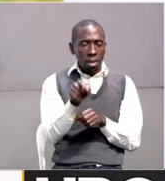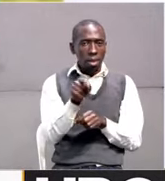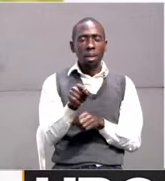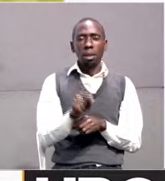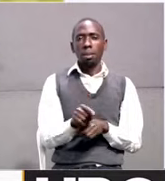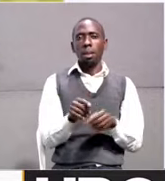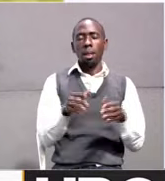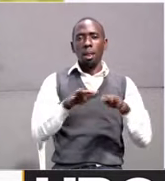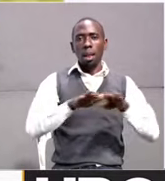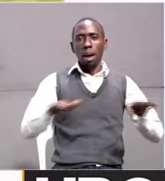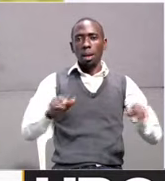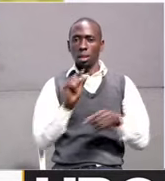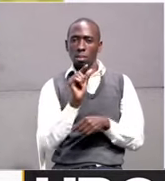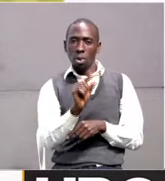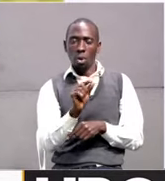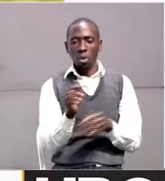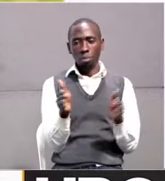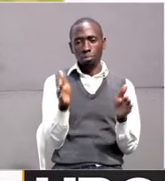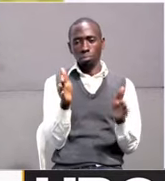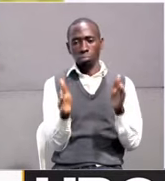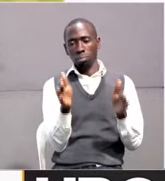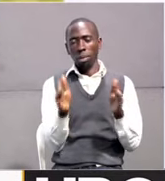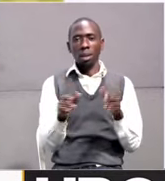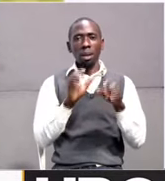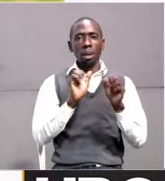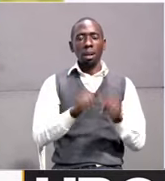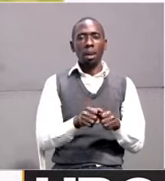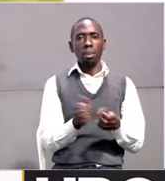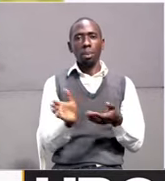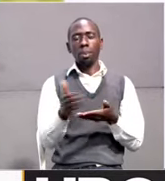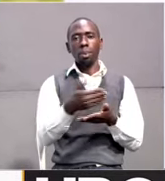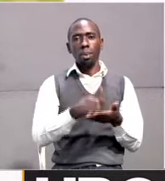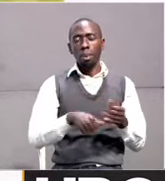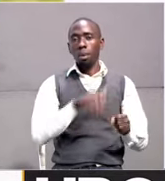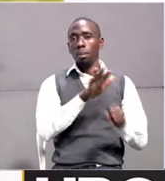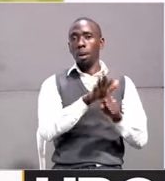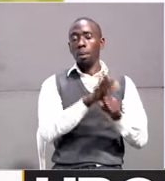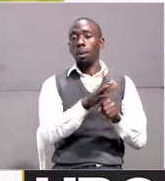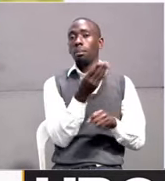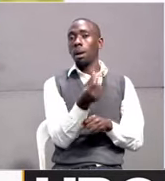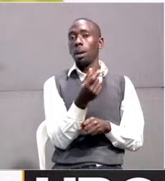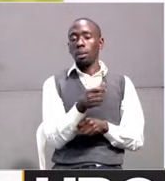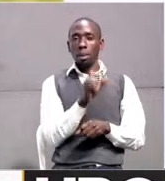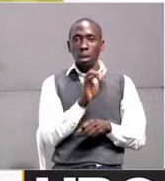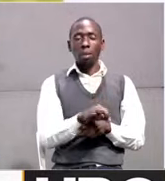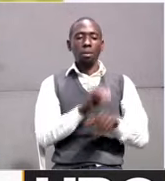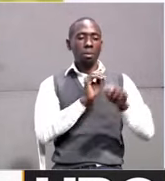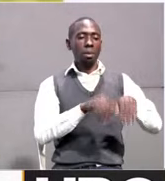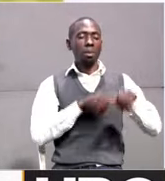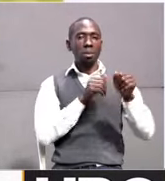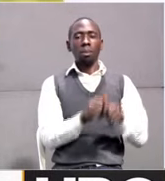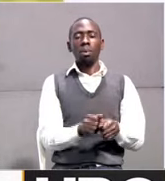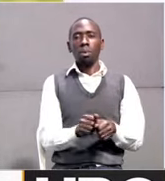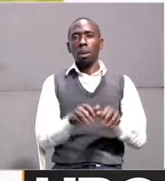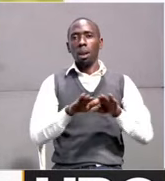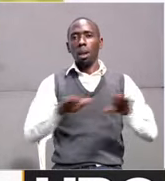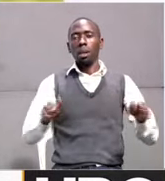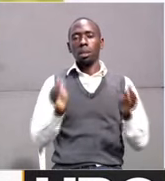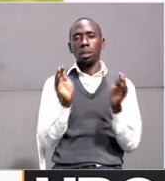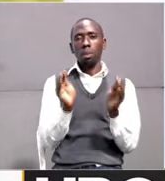land, which can give you high income even if you do it on a small scale.